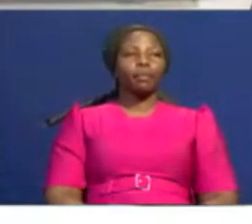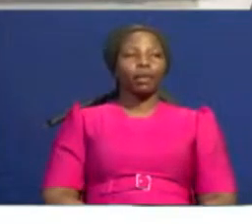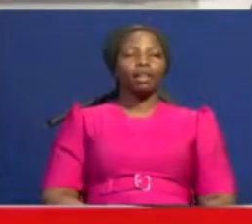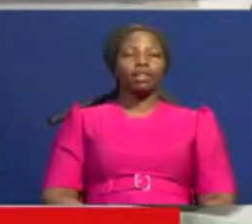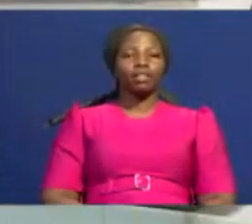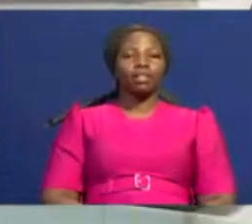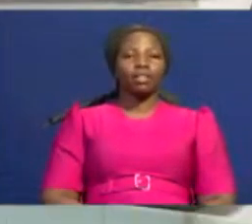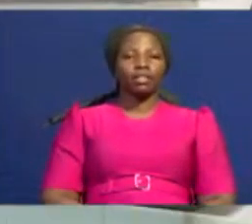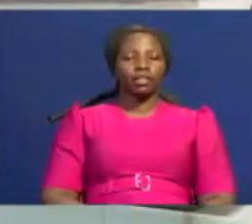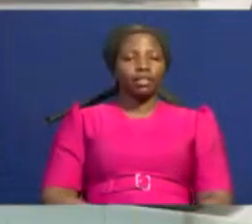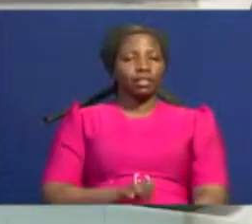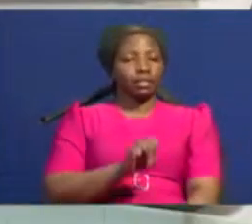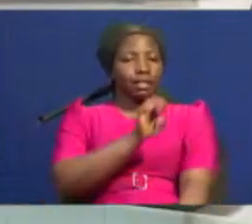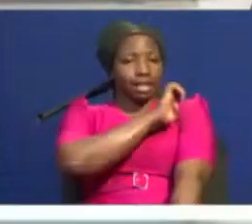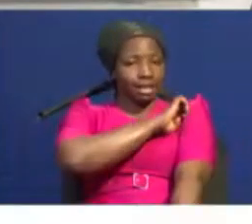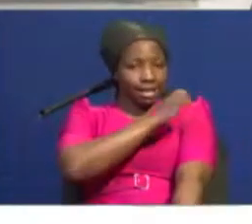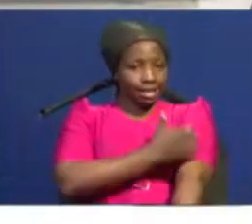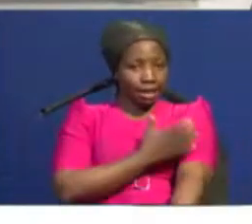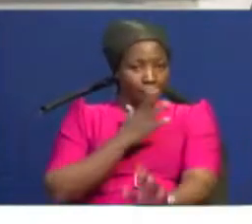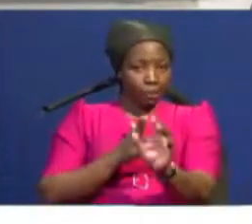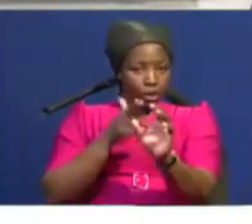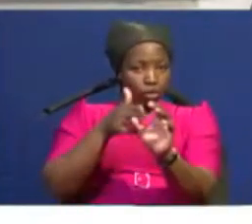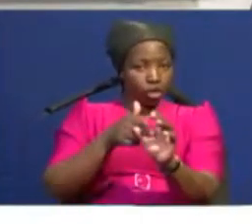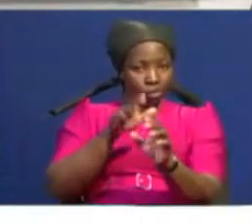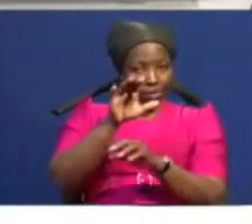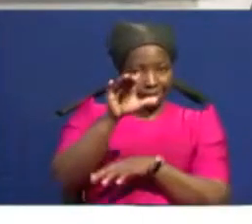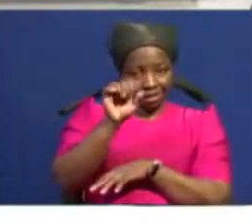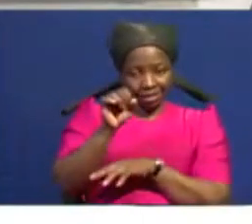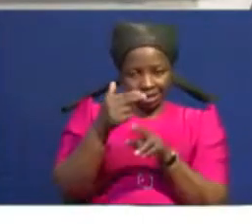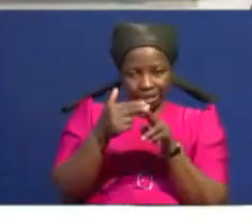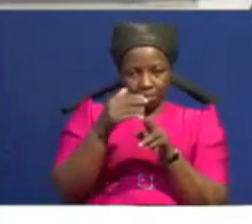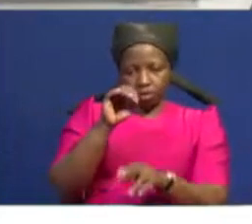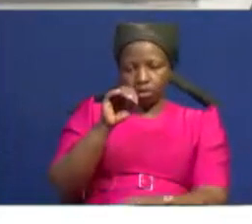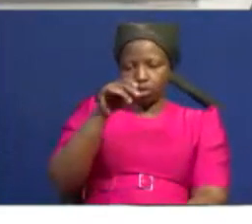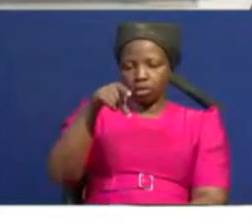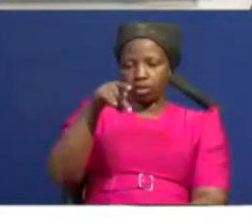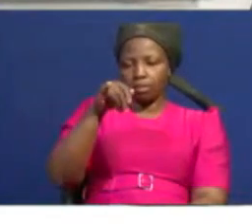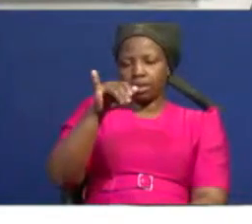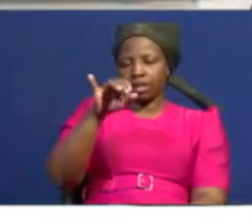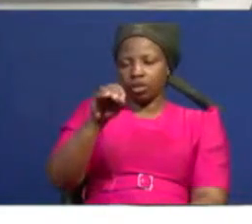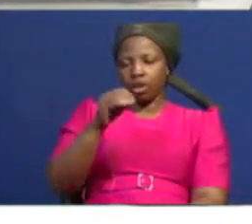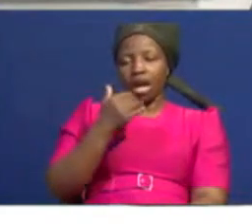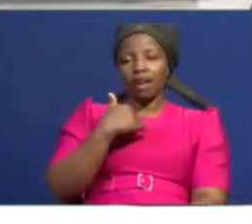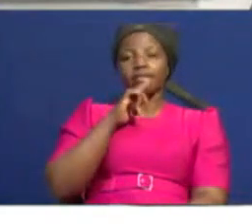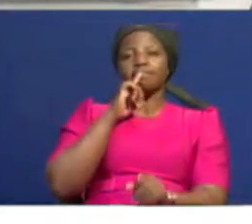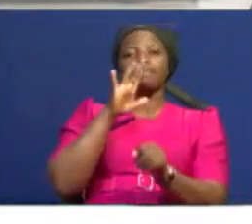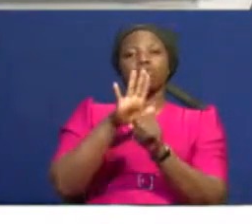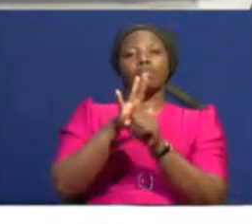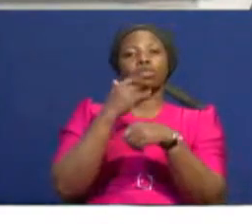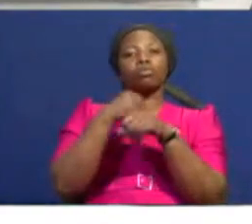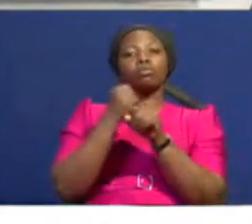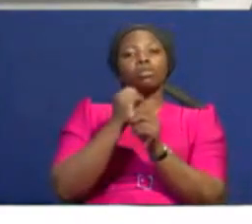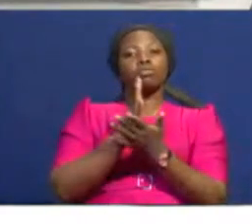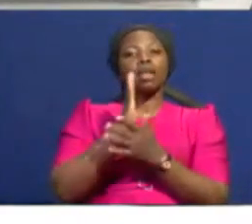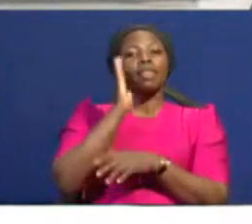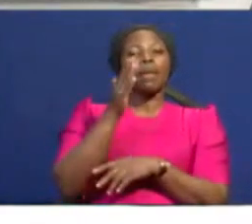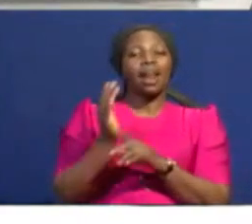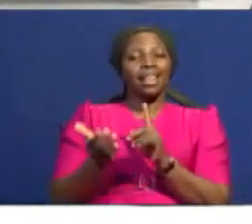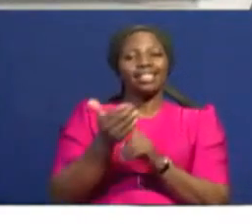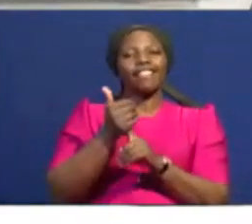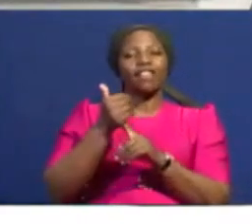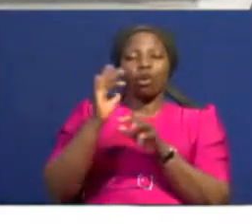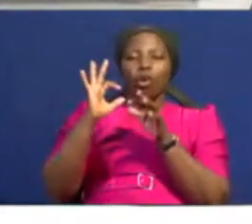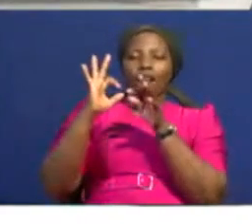Energy and Petroleum Cabinet Secretary Opiyo Wandayi has pledged to ensure the realization of last-mile